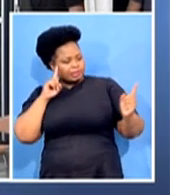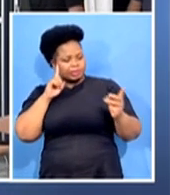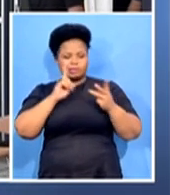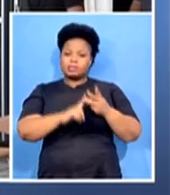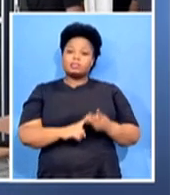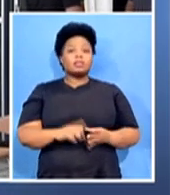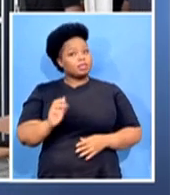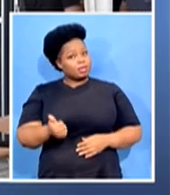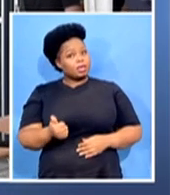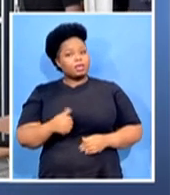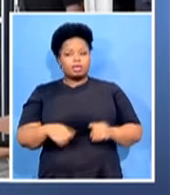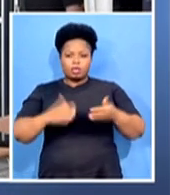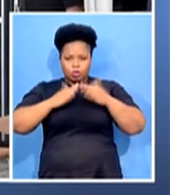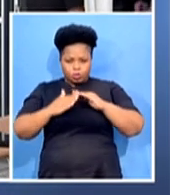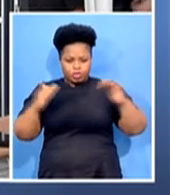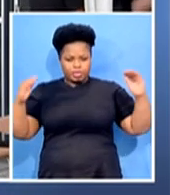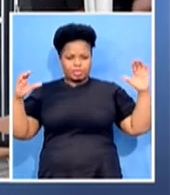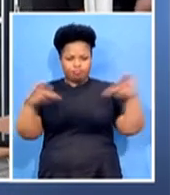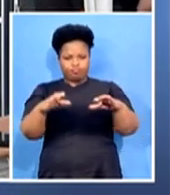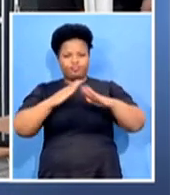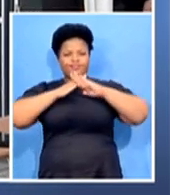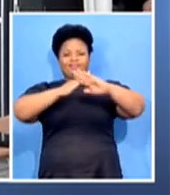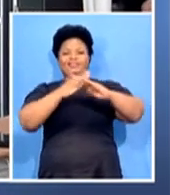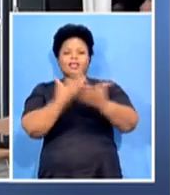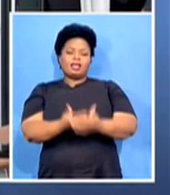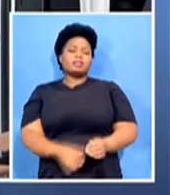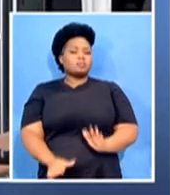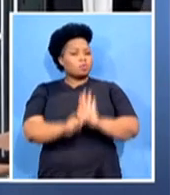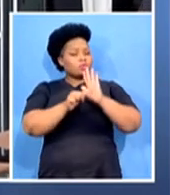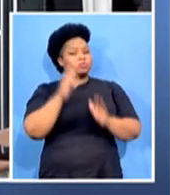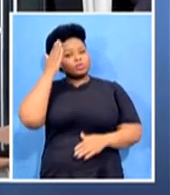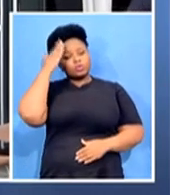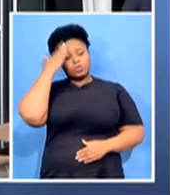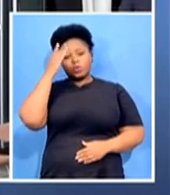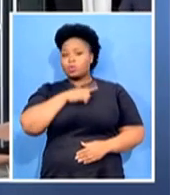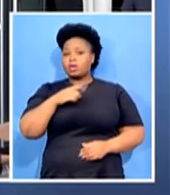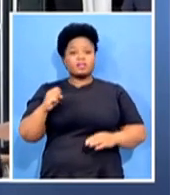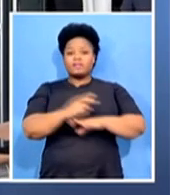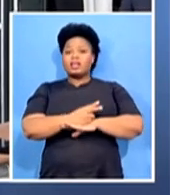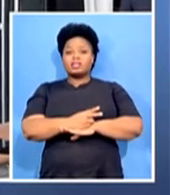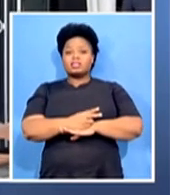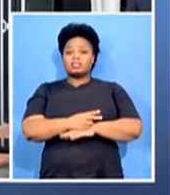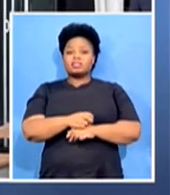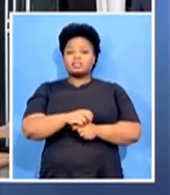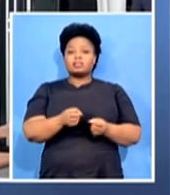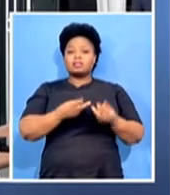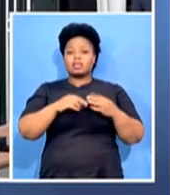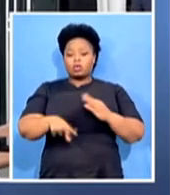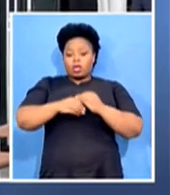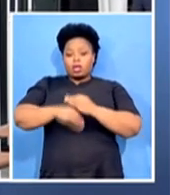know, it's important to know that viruses will not mutate if they don't replicate. So